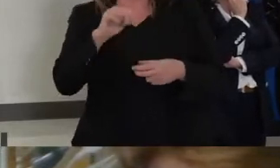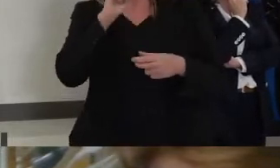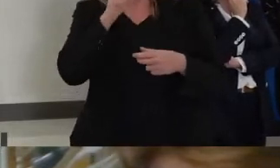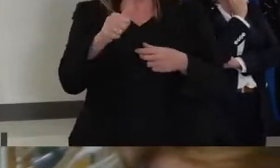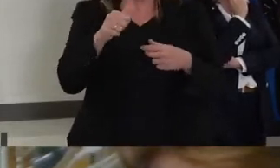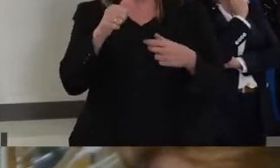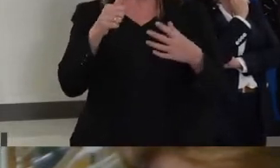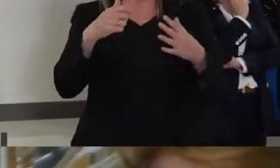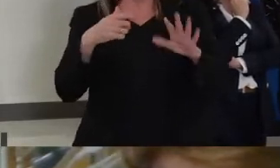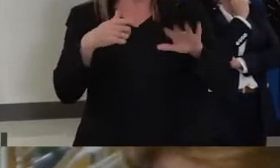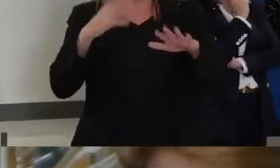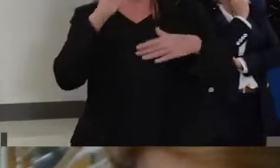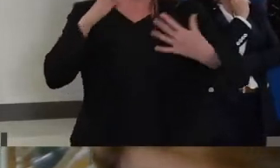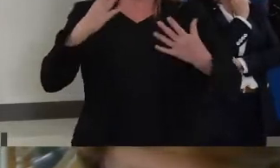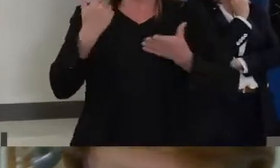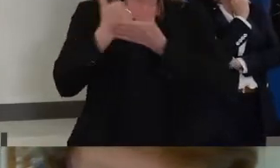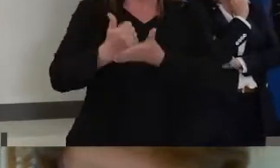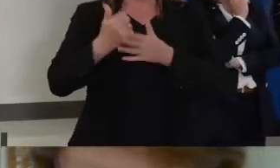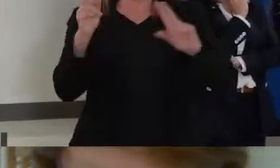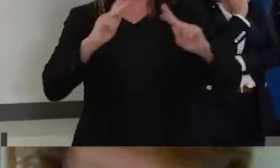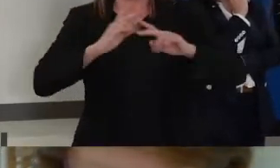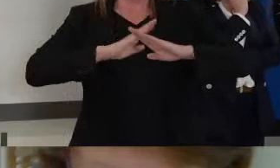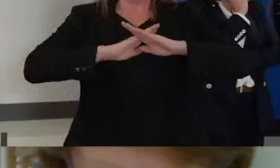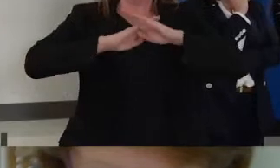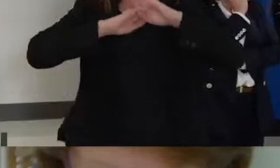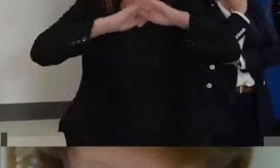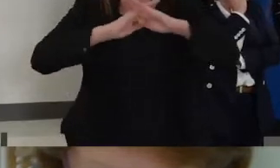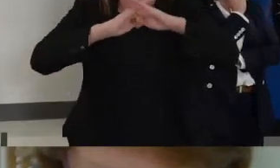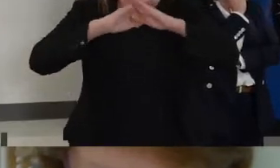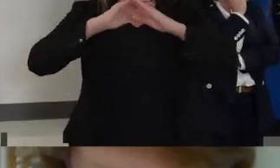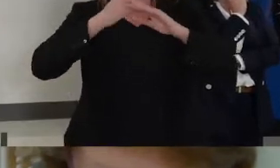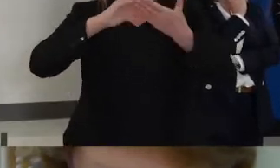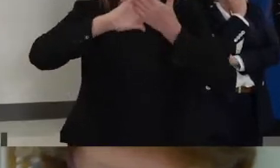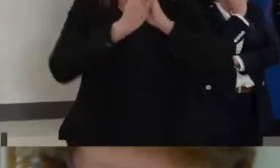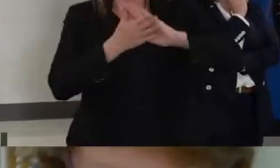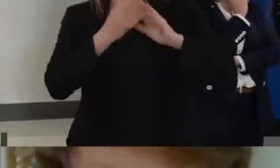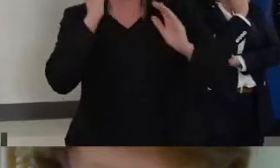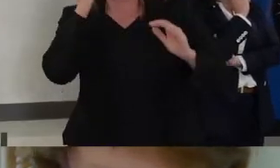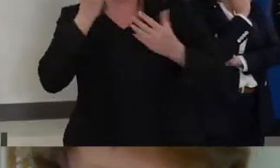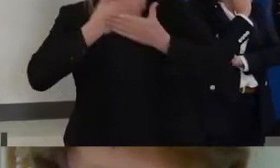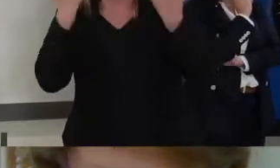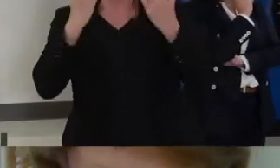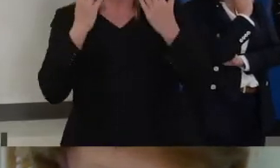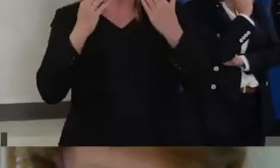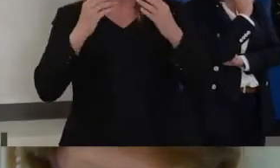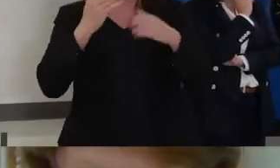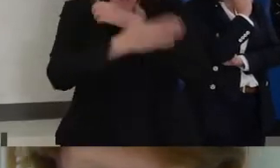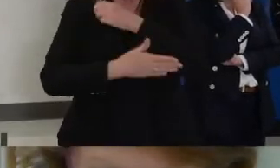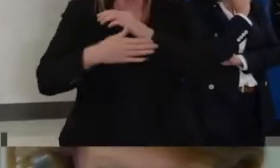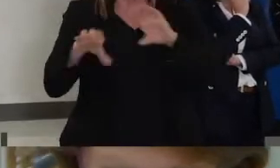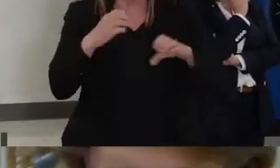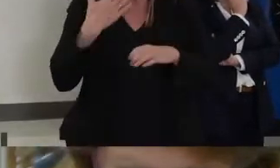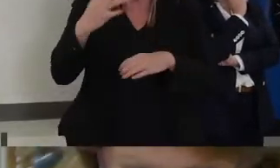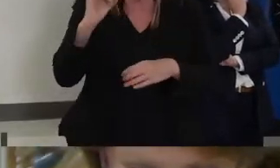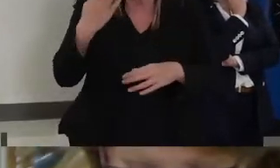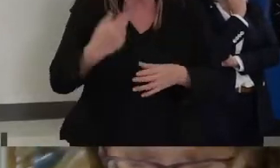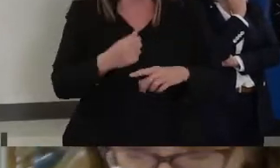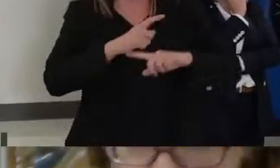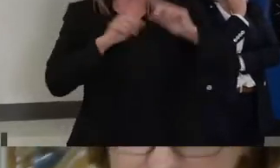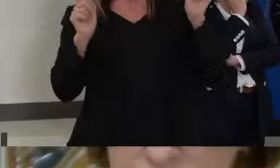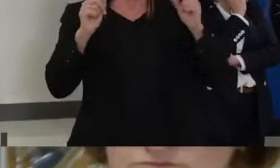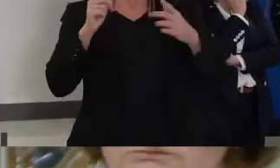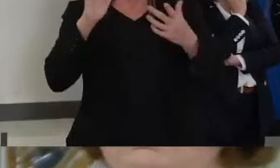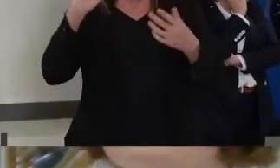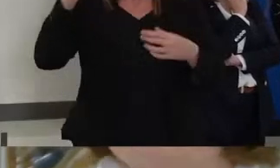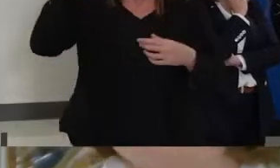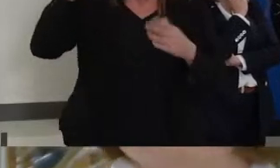to say that you're going to help people, preventing them from becoming homeless. The counties are doing a good job. But this is a matter, as the governor